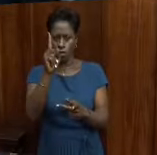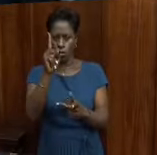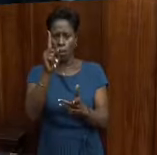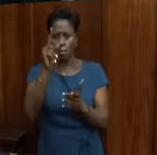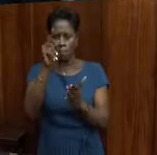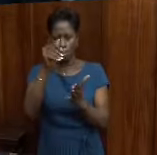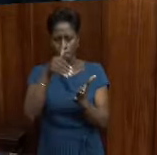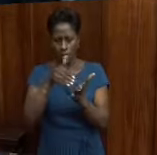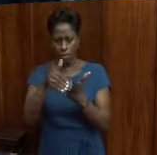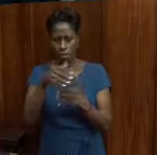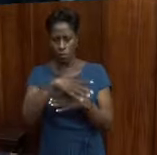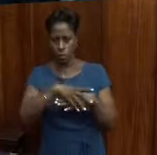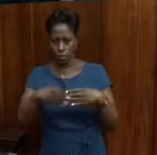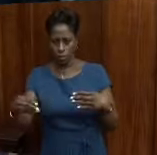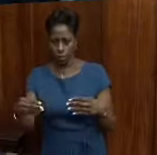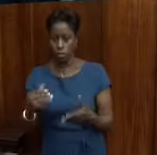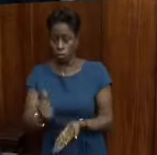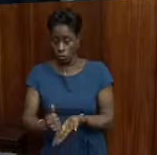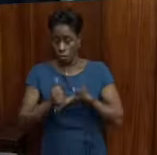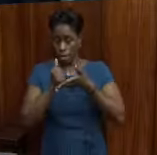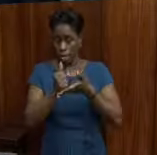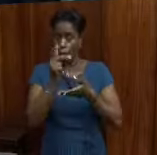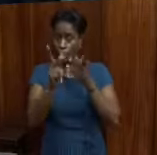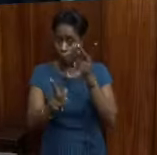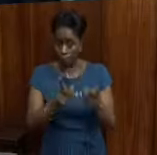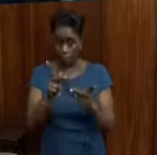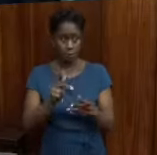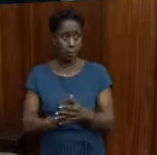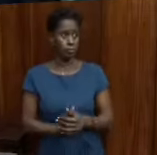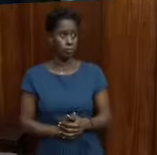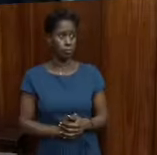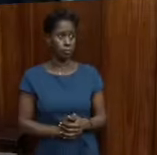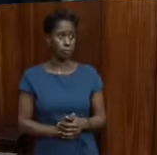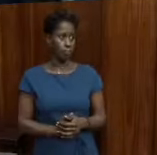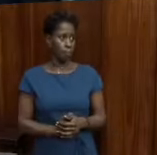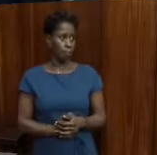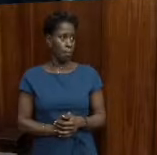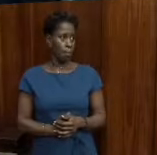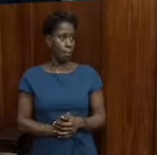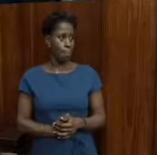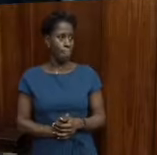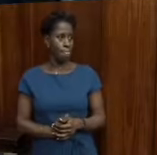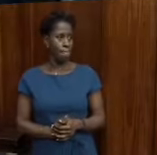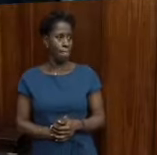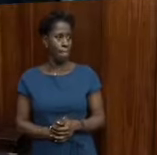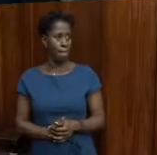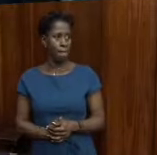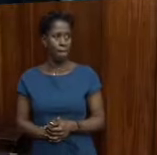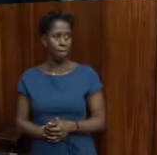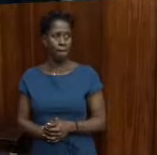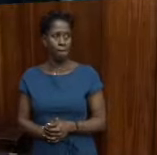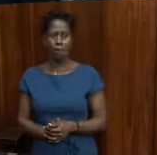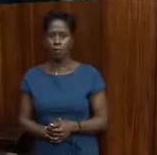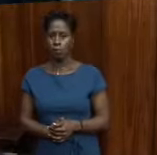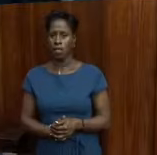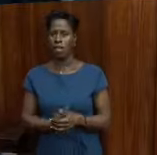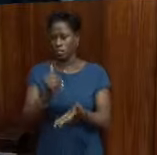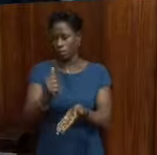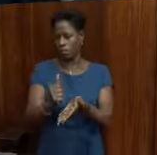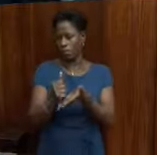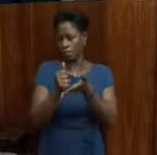Mr. Speaker, the government appreciates the contribution of non-government organizations to the social well-being of the less fortunate and